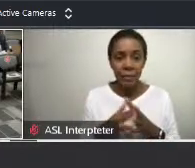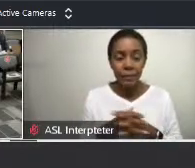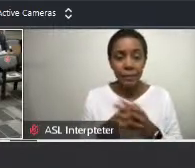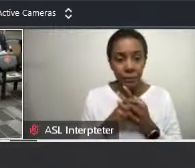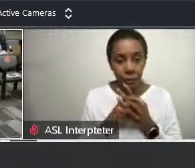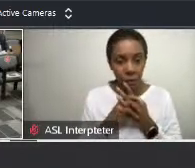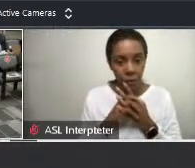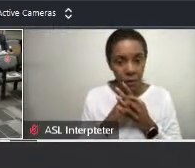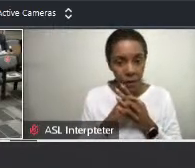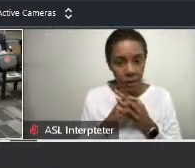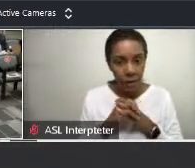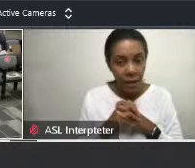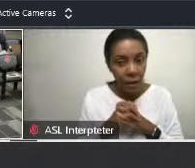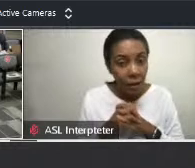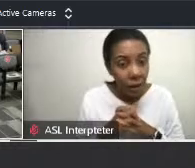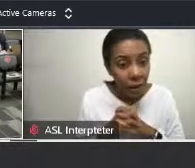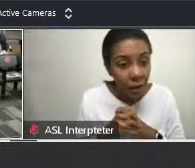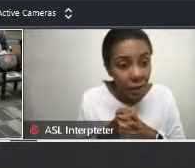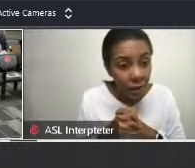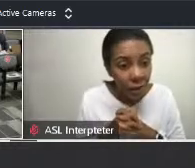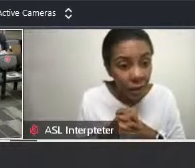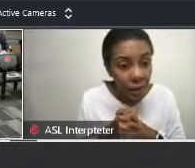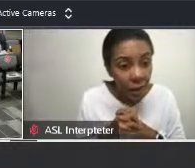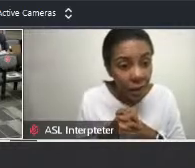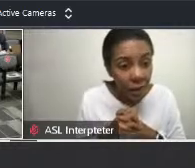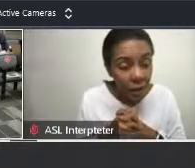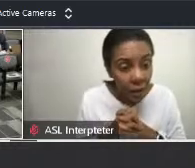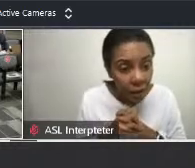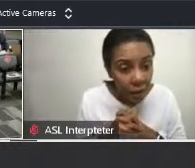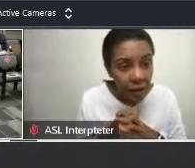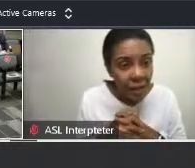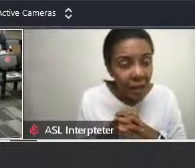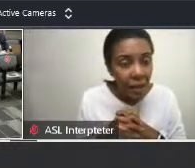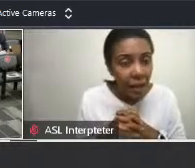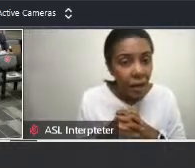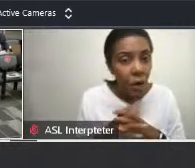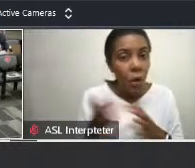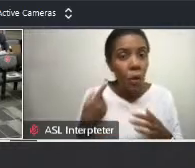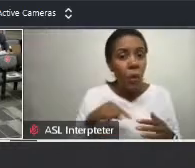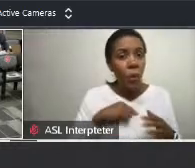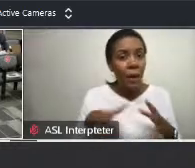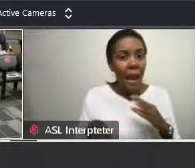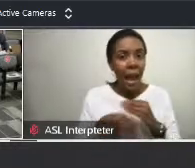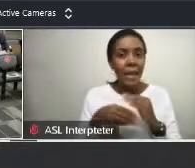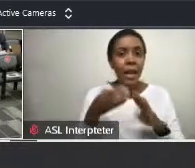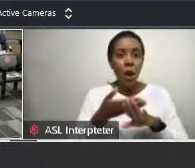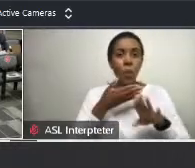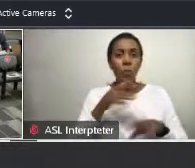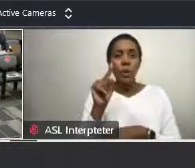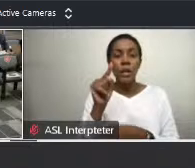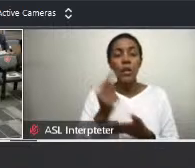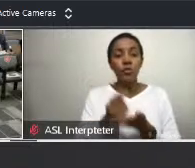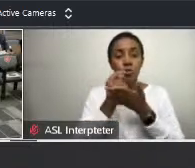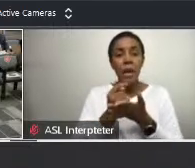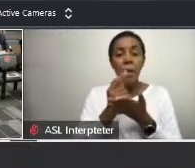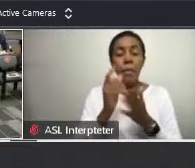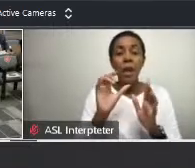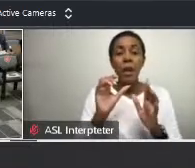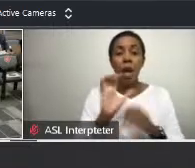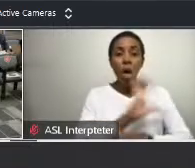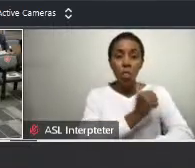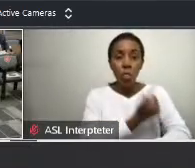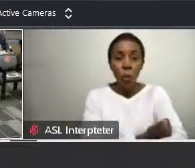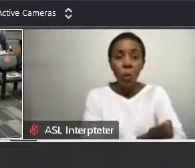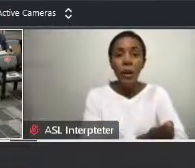So just real quick, like this, the significant applications, we added a pretreatment authority, which is important for us